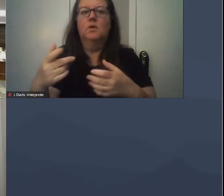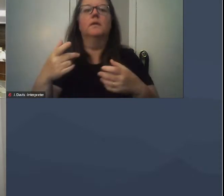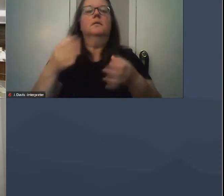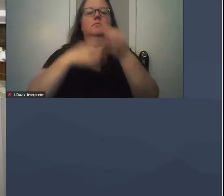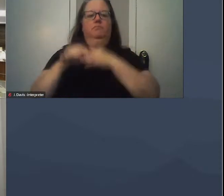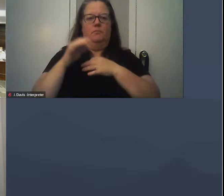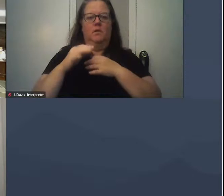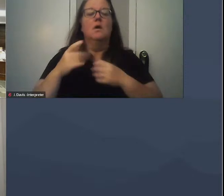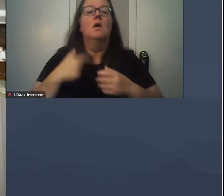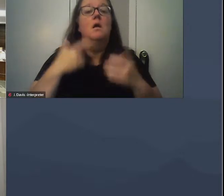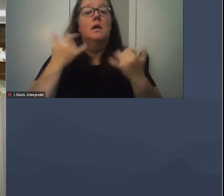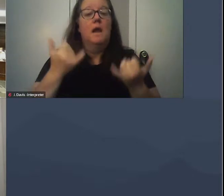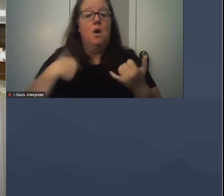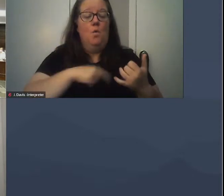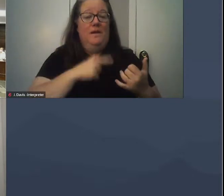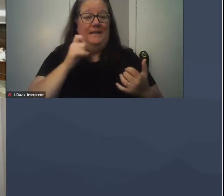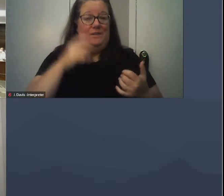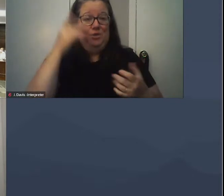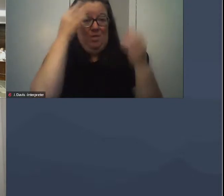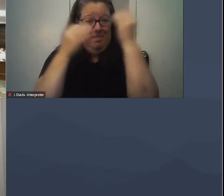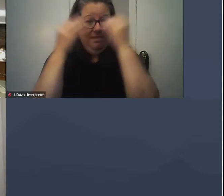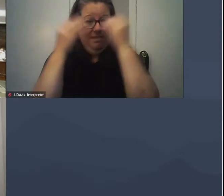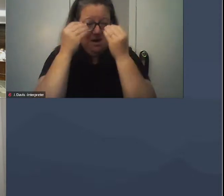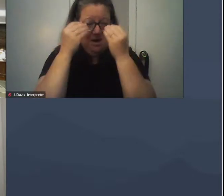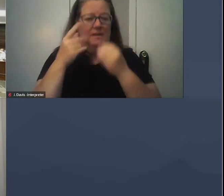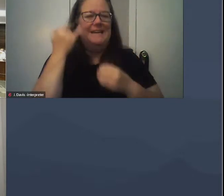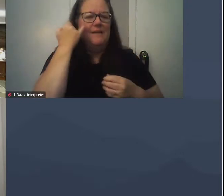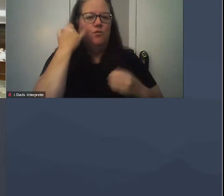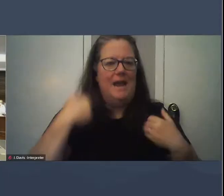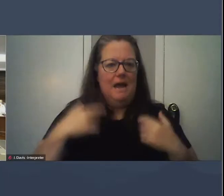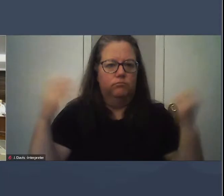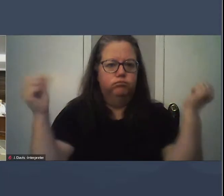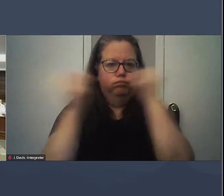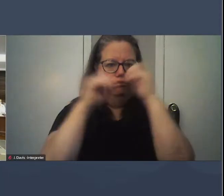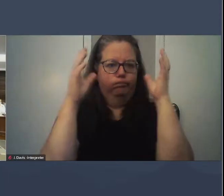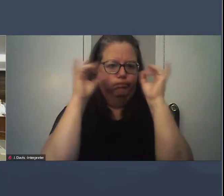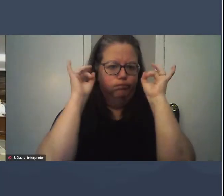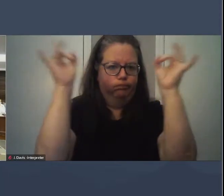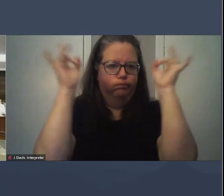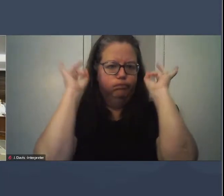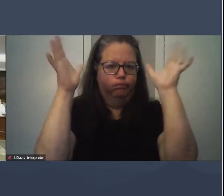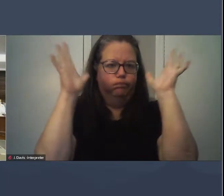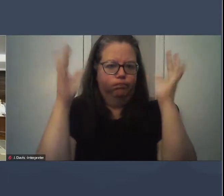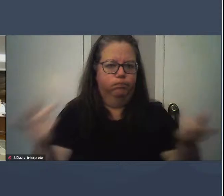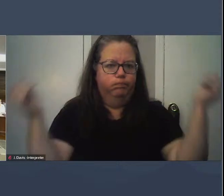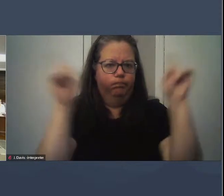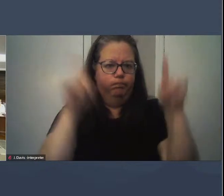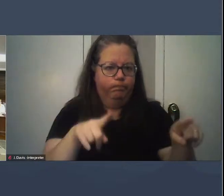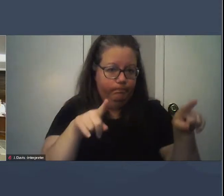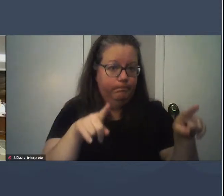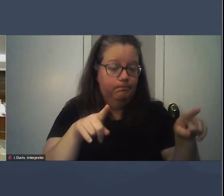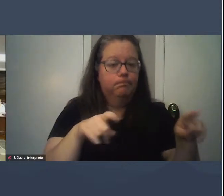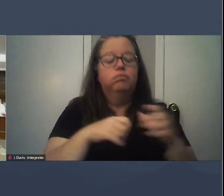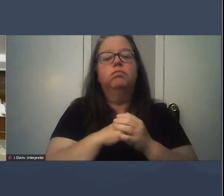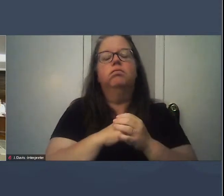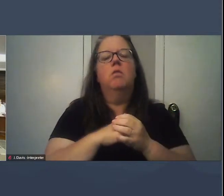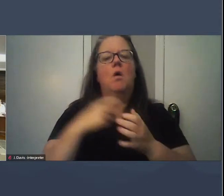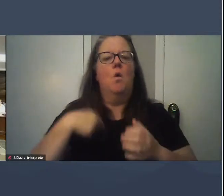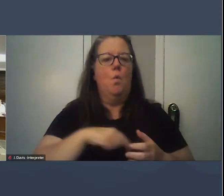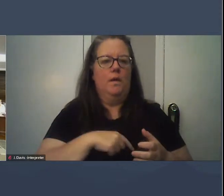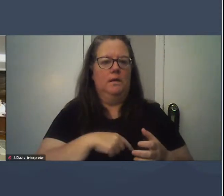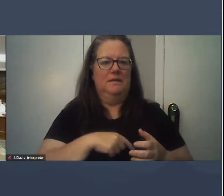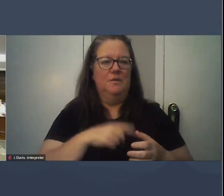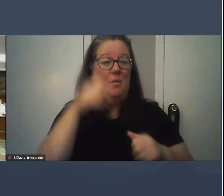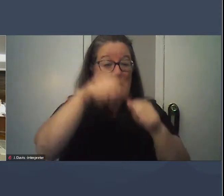levee higher in case we have one of these catastrophic events occur? You know, you just look at what happened